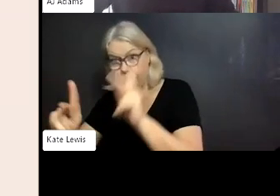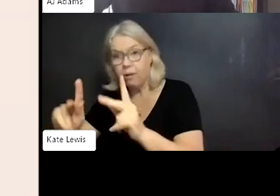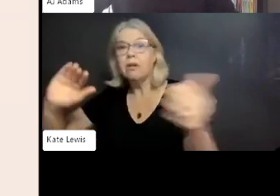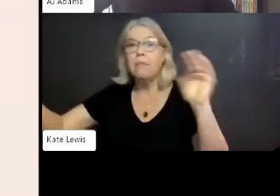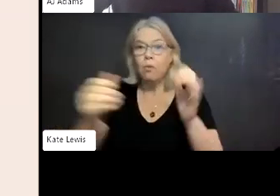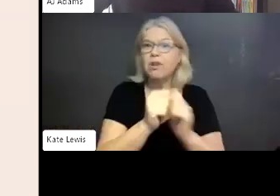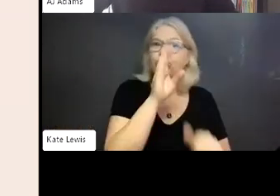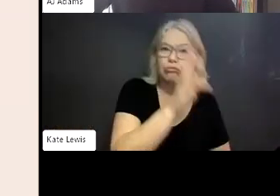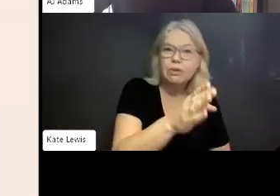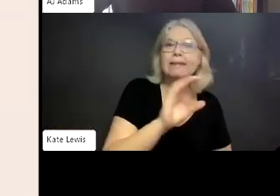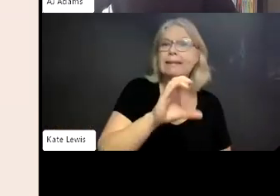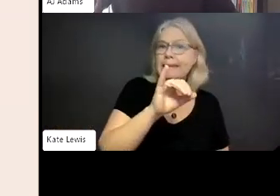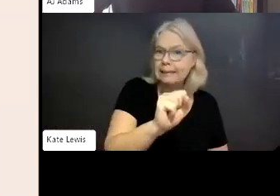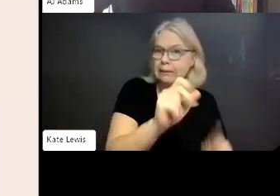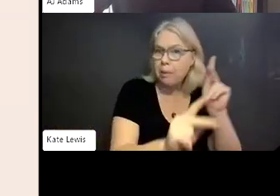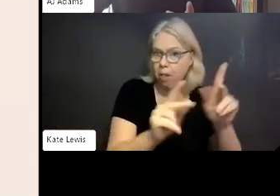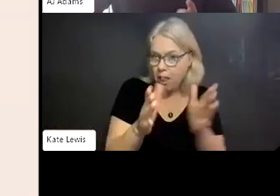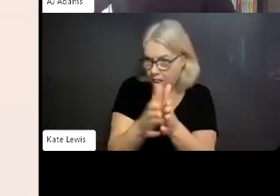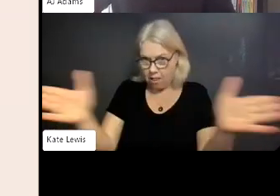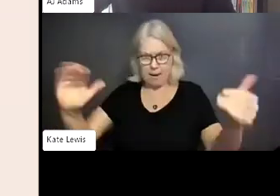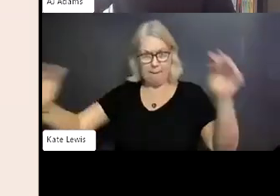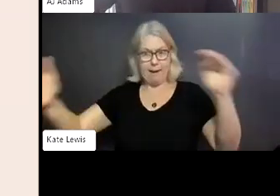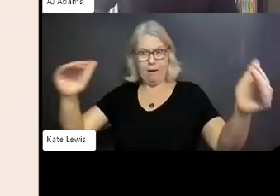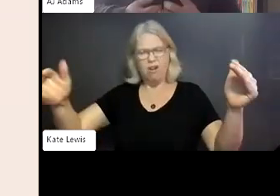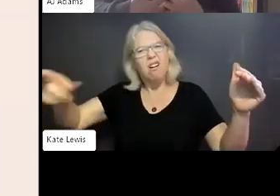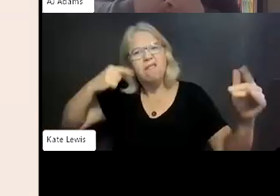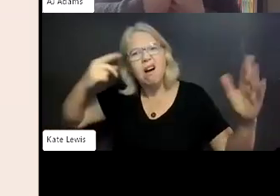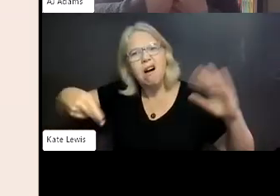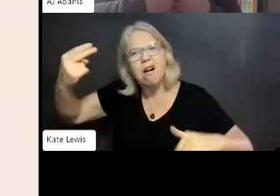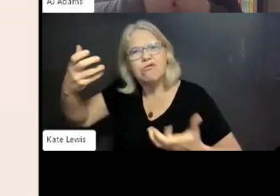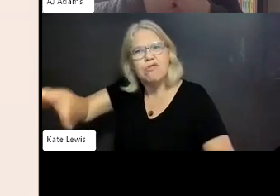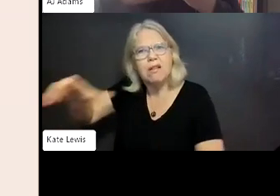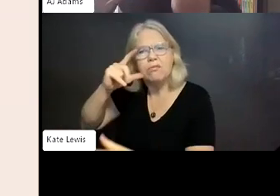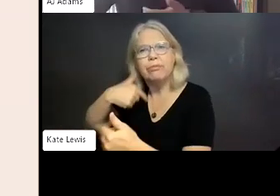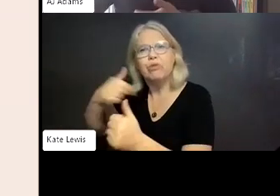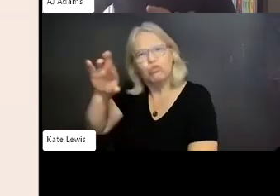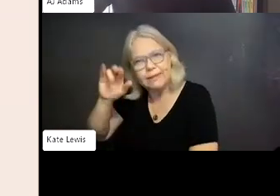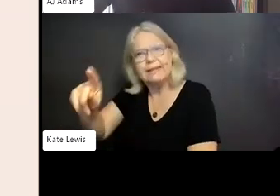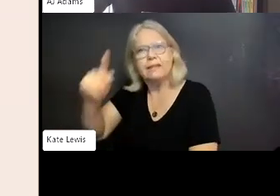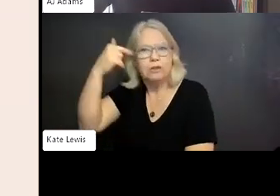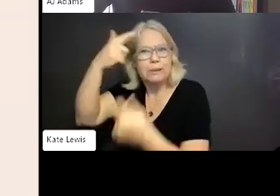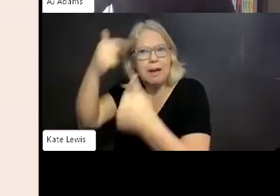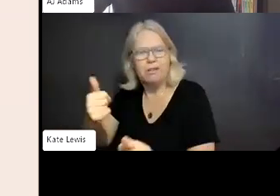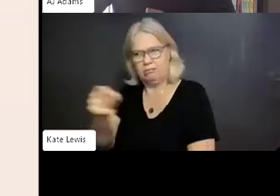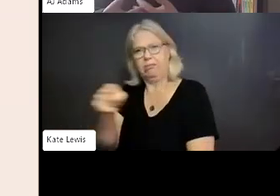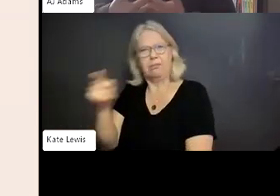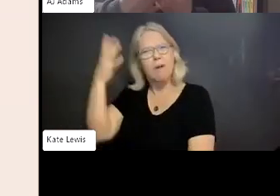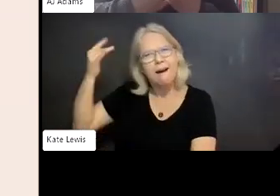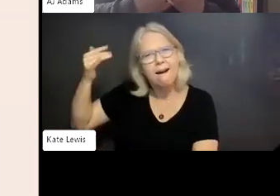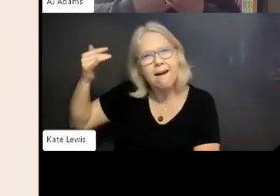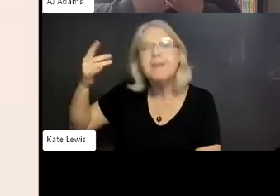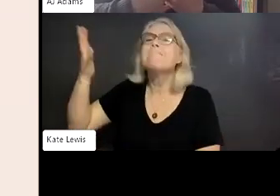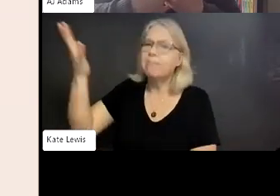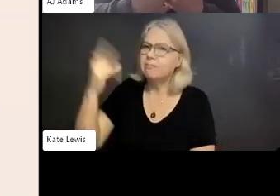are trans and queer folks at a higher risk for dementia? So as I mentioned in 2 slides ago,